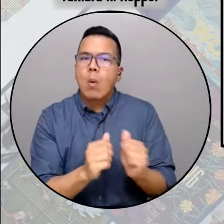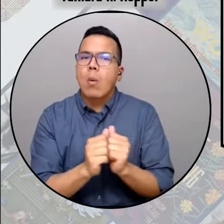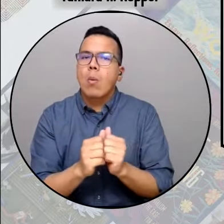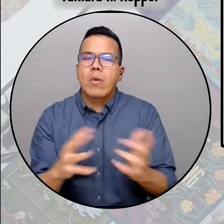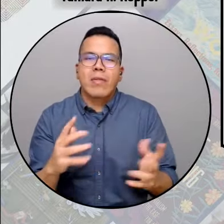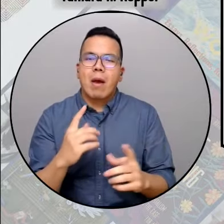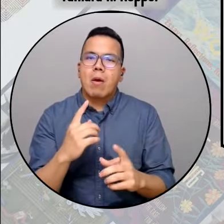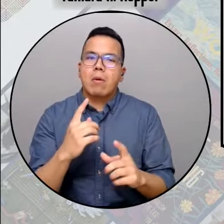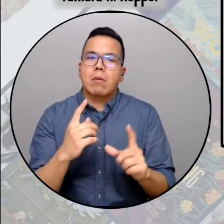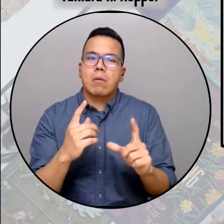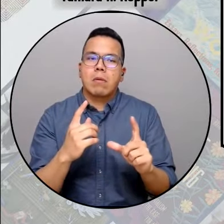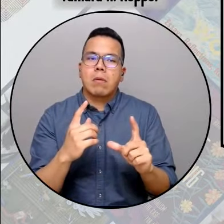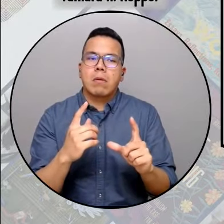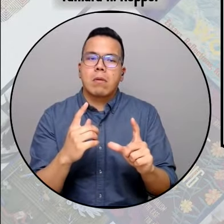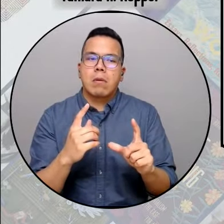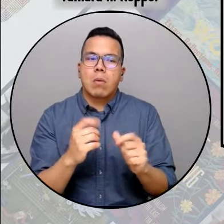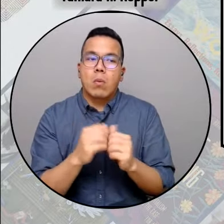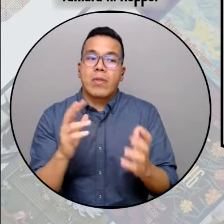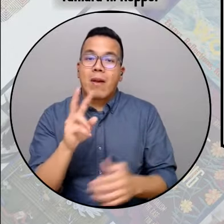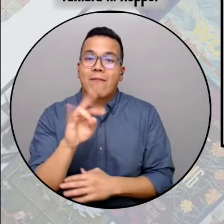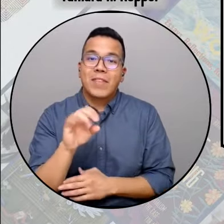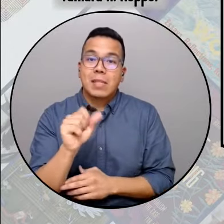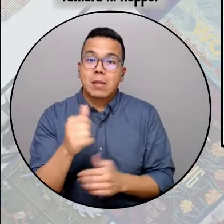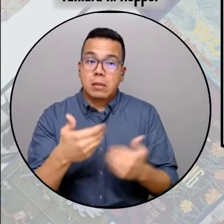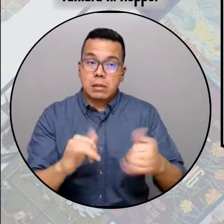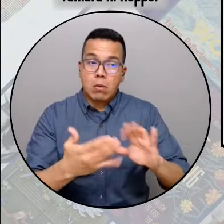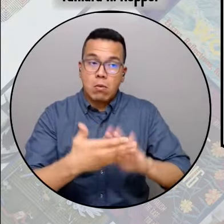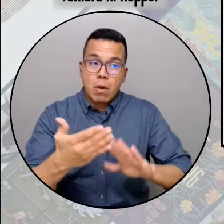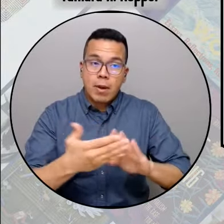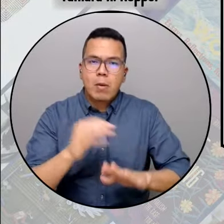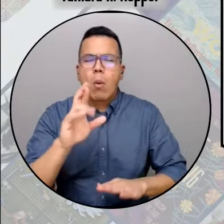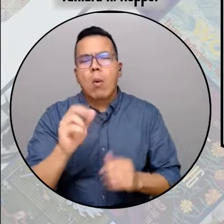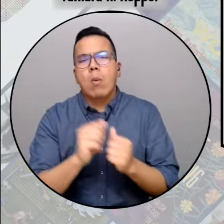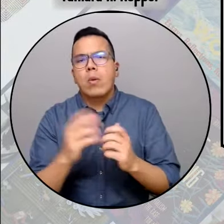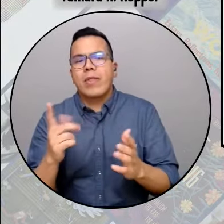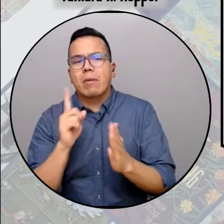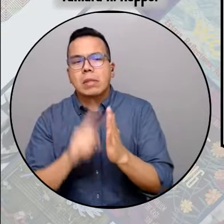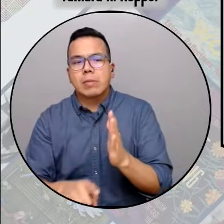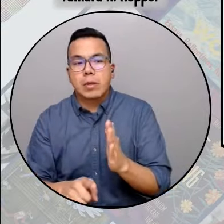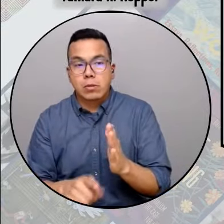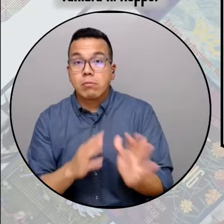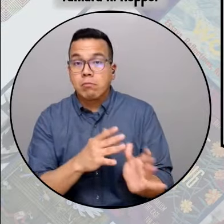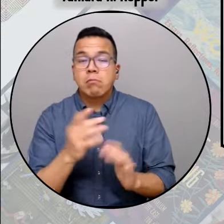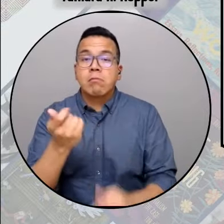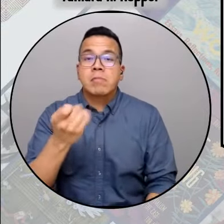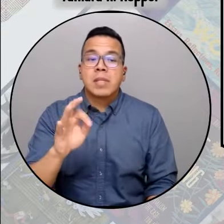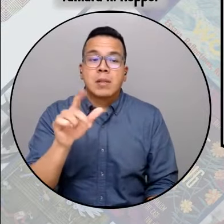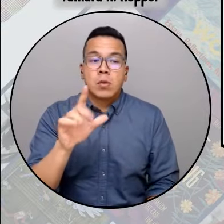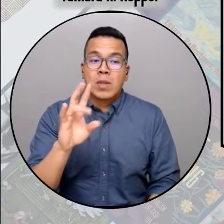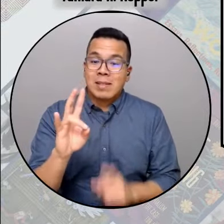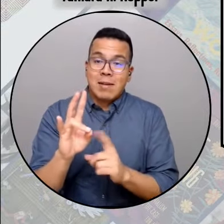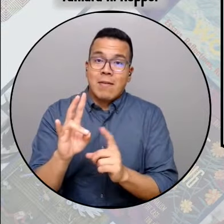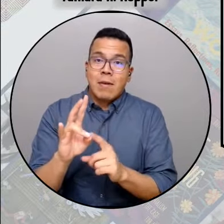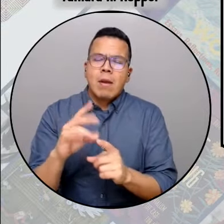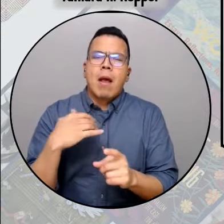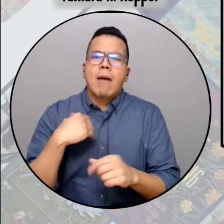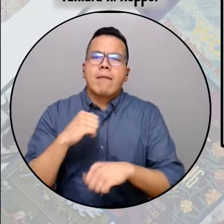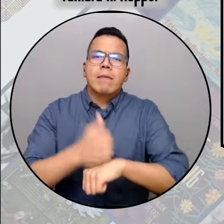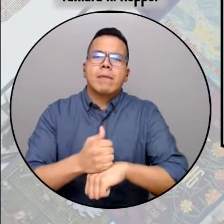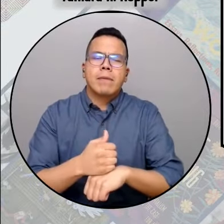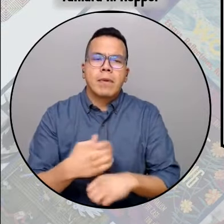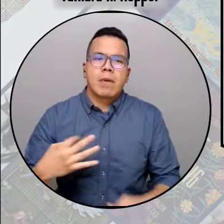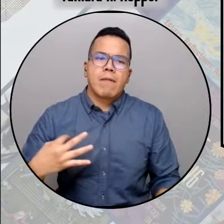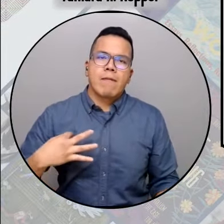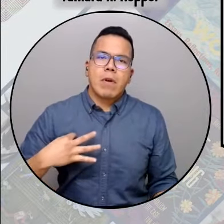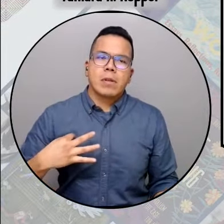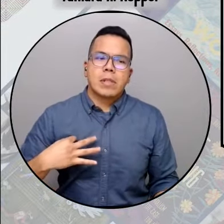or without inspection. In 1927, there's this kind of idea of voluntary departures. Unauthorized immigrants